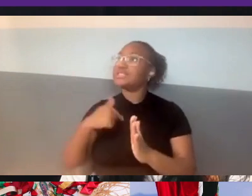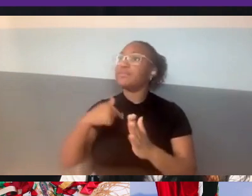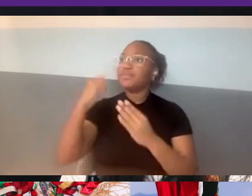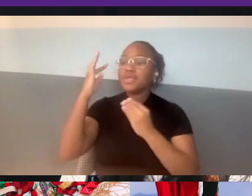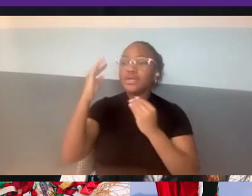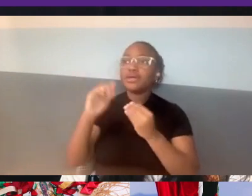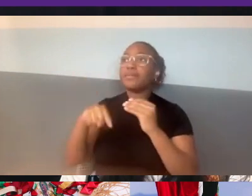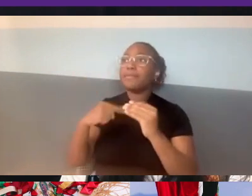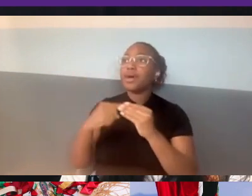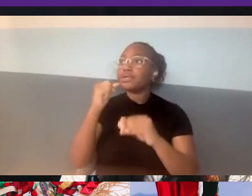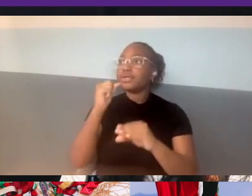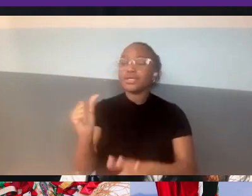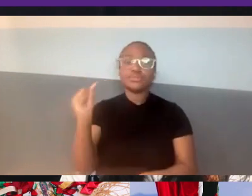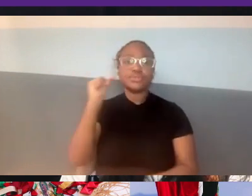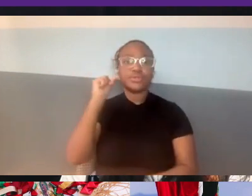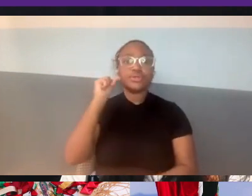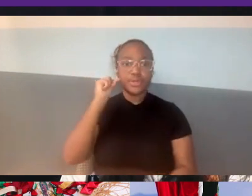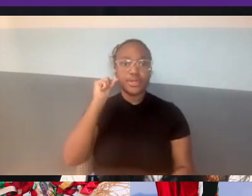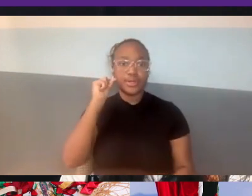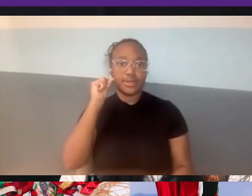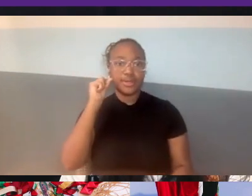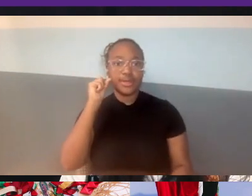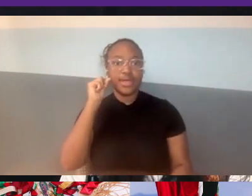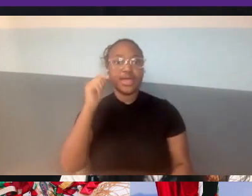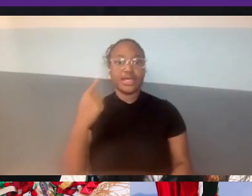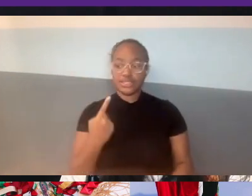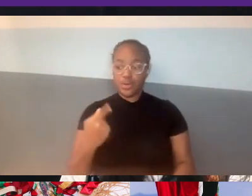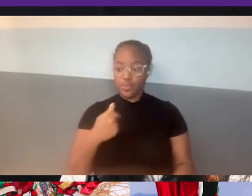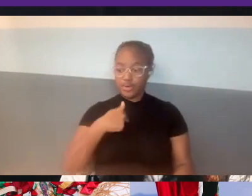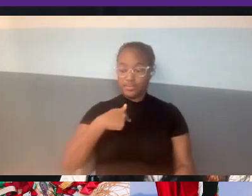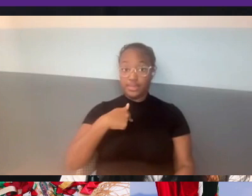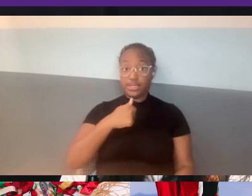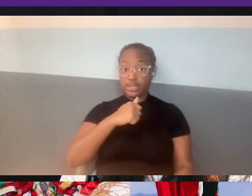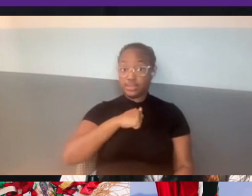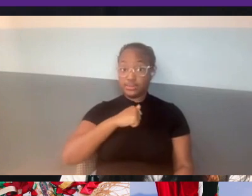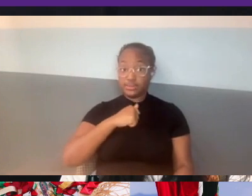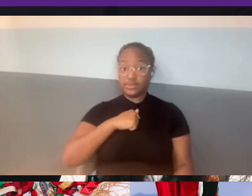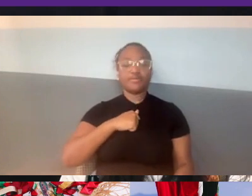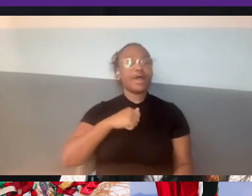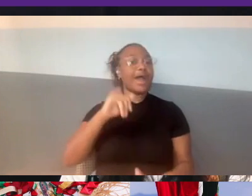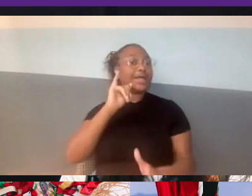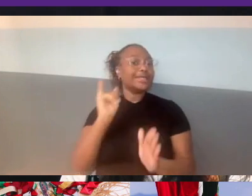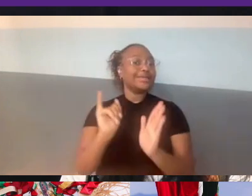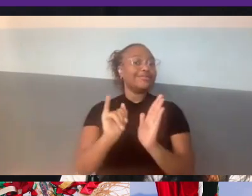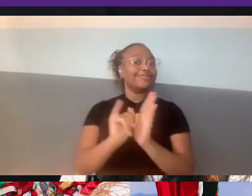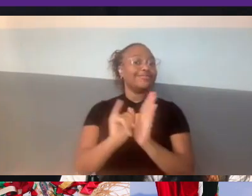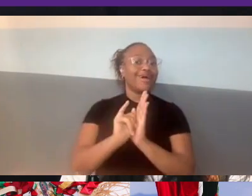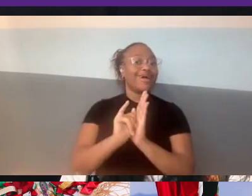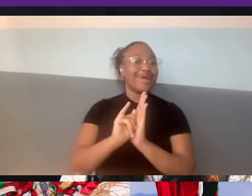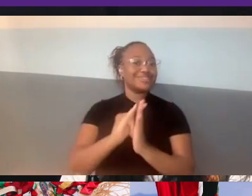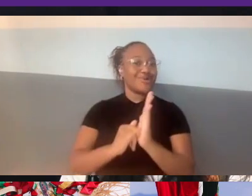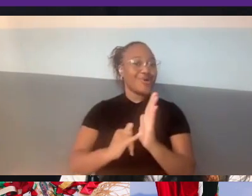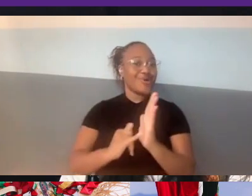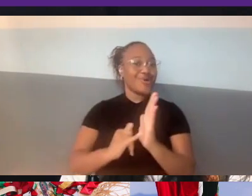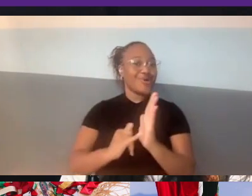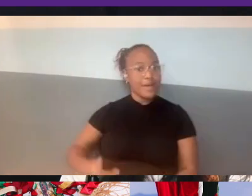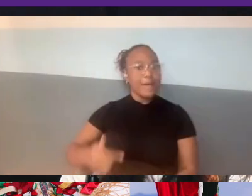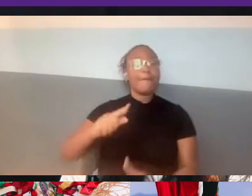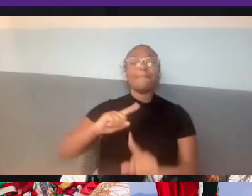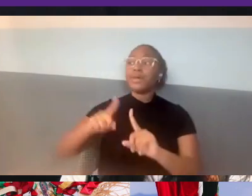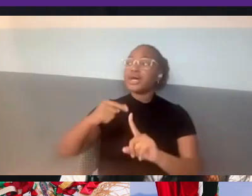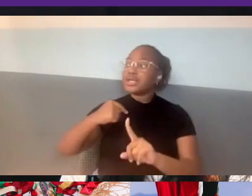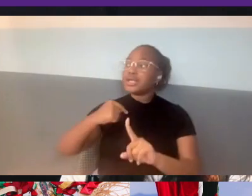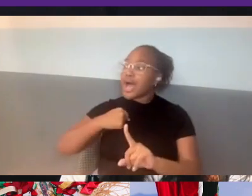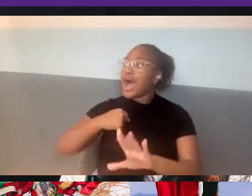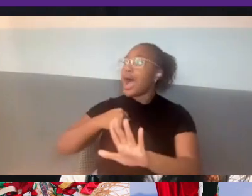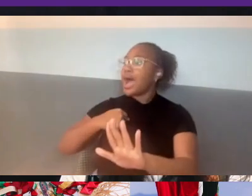I, as someone who does not identify as an artist, has relied on the artist to do for me, particularly to show up in an embodied way. I